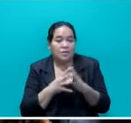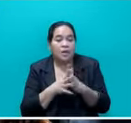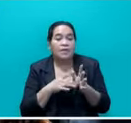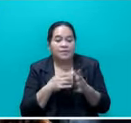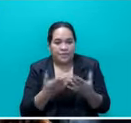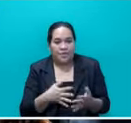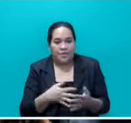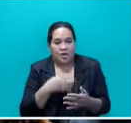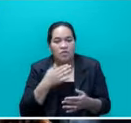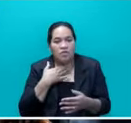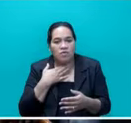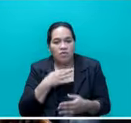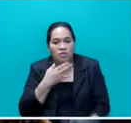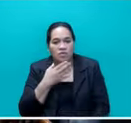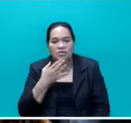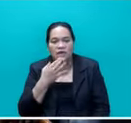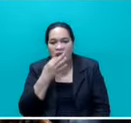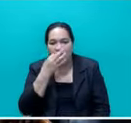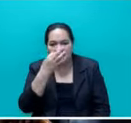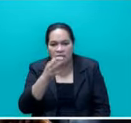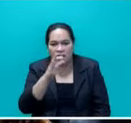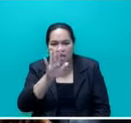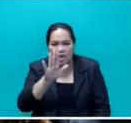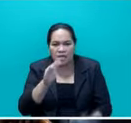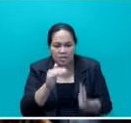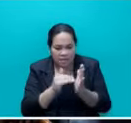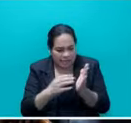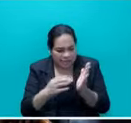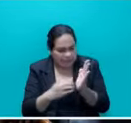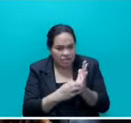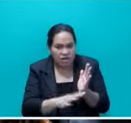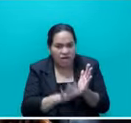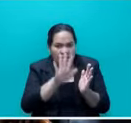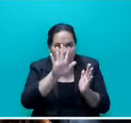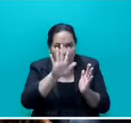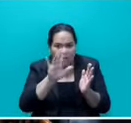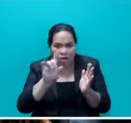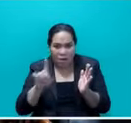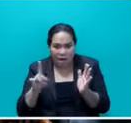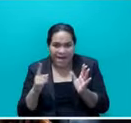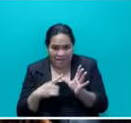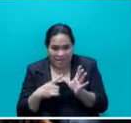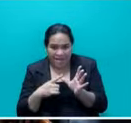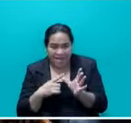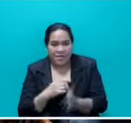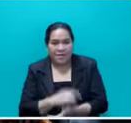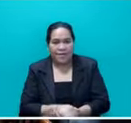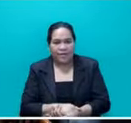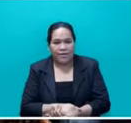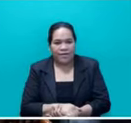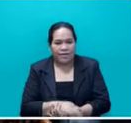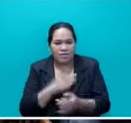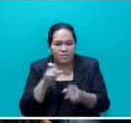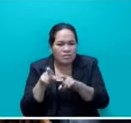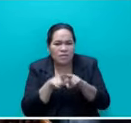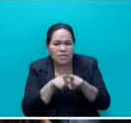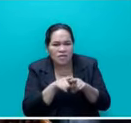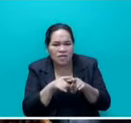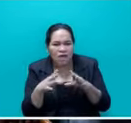Mr. Chair, well, this is section 518, the definition of sex